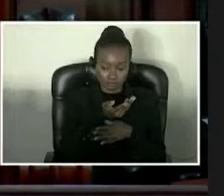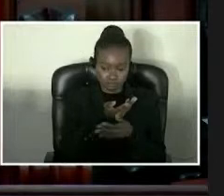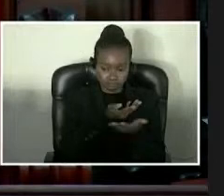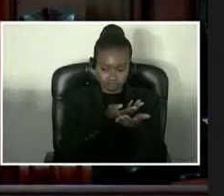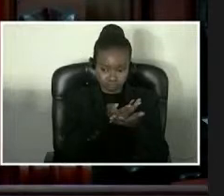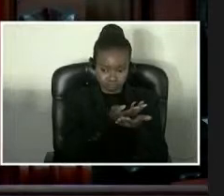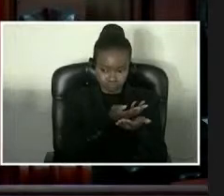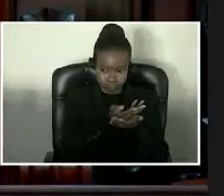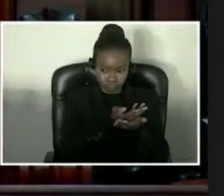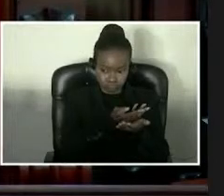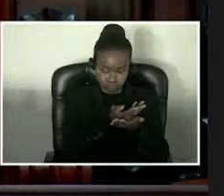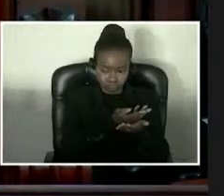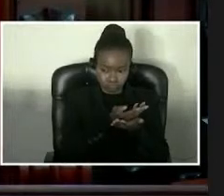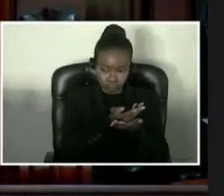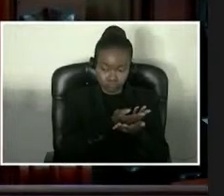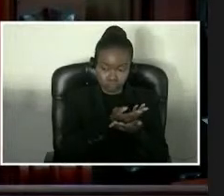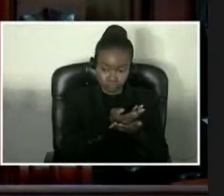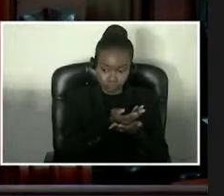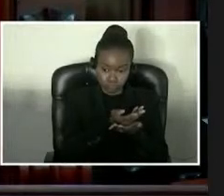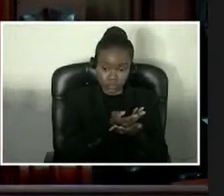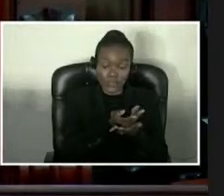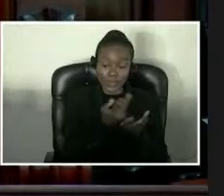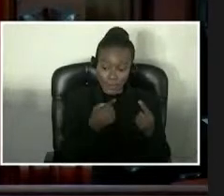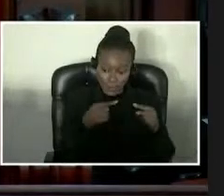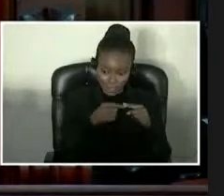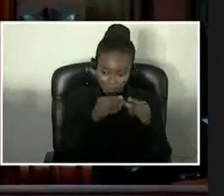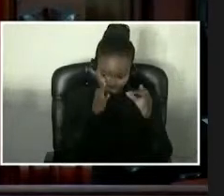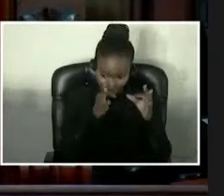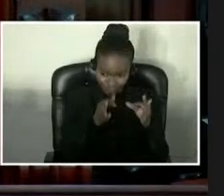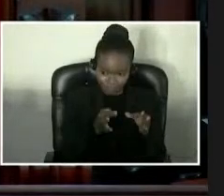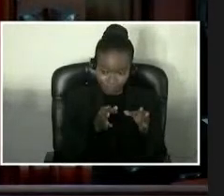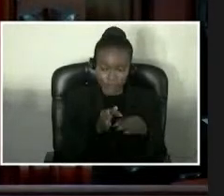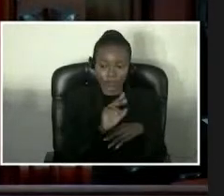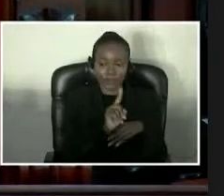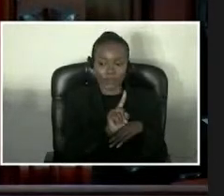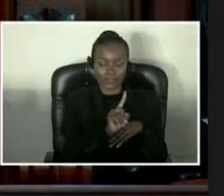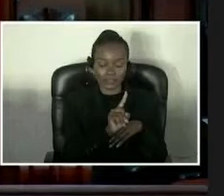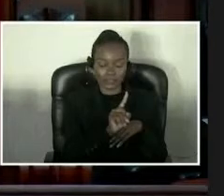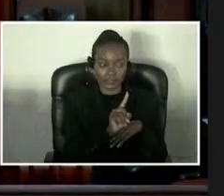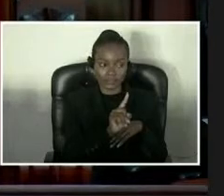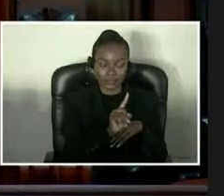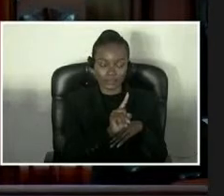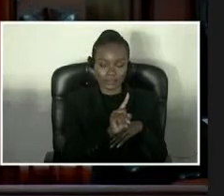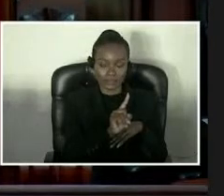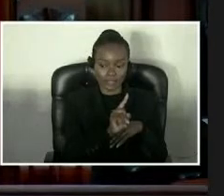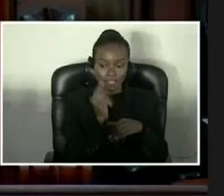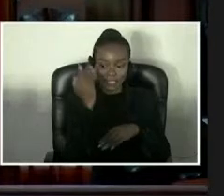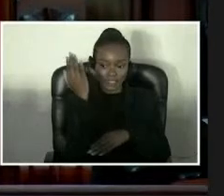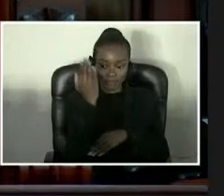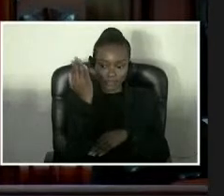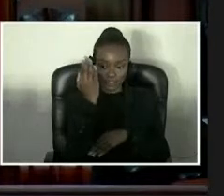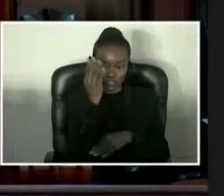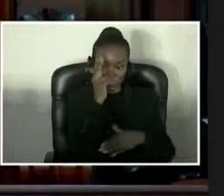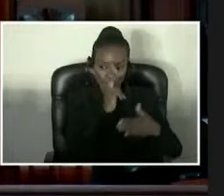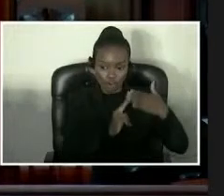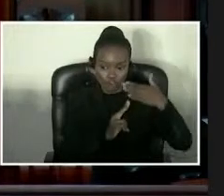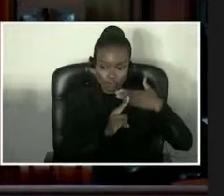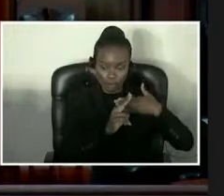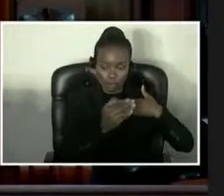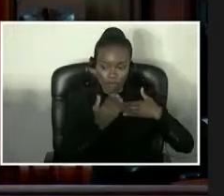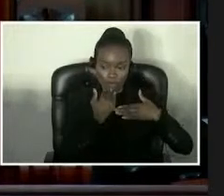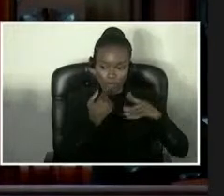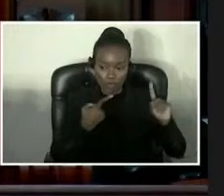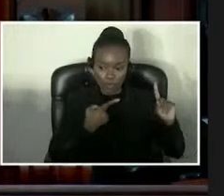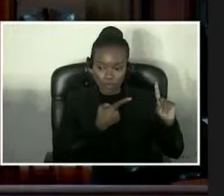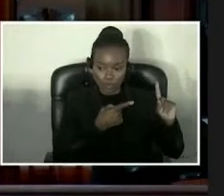we have arrived to the decision that is the speech of honorable songwa